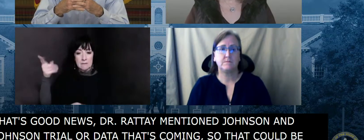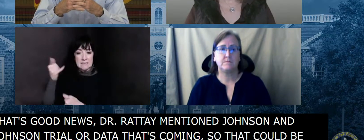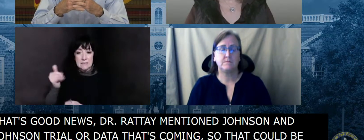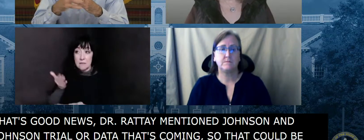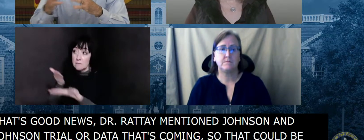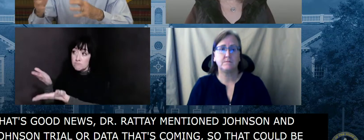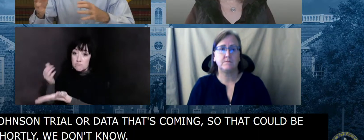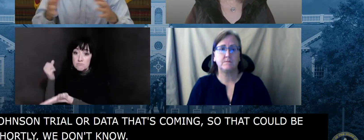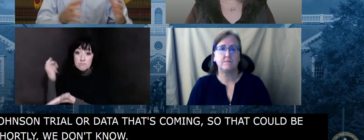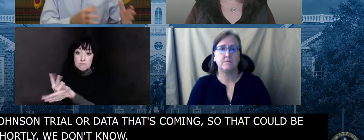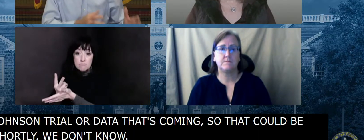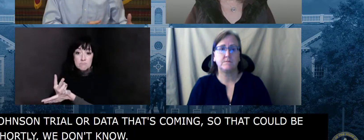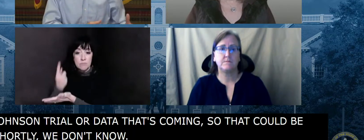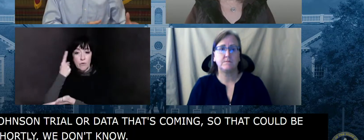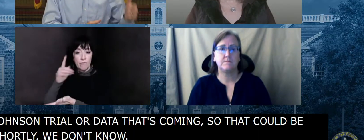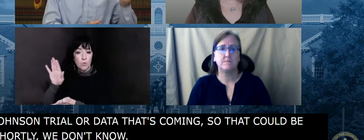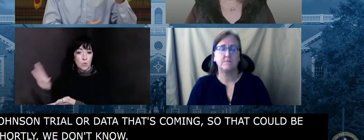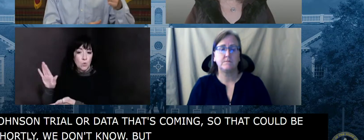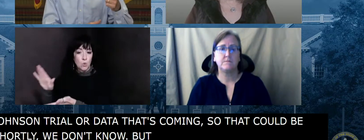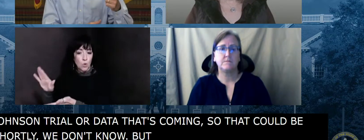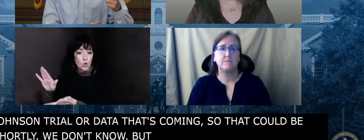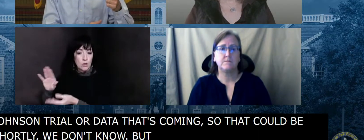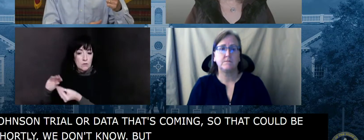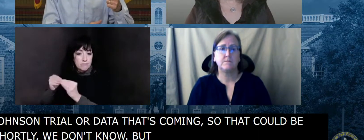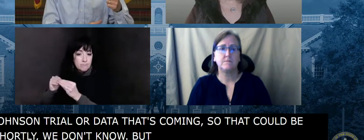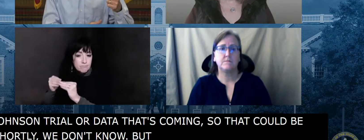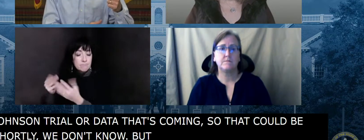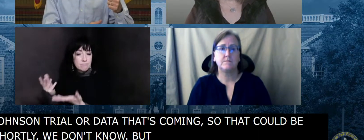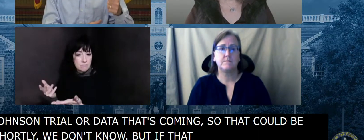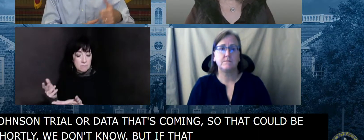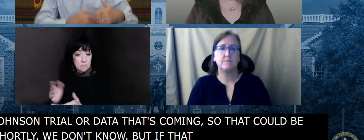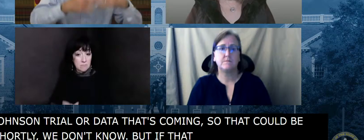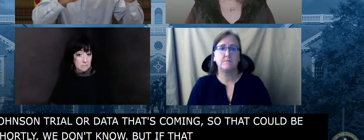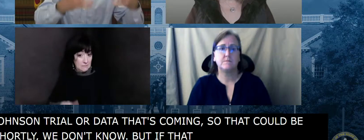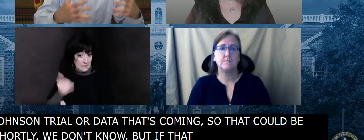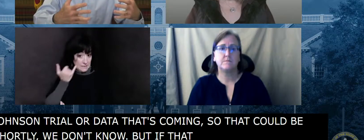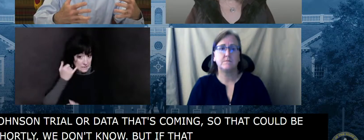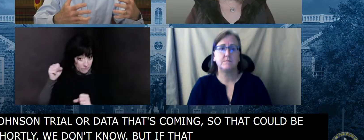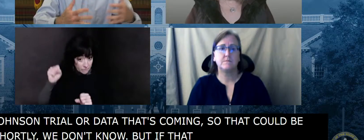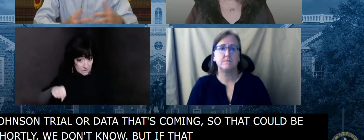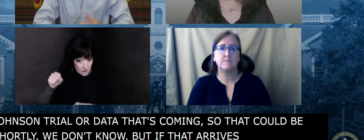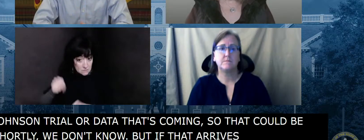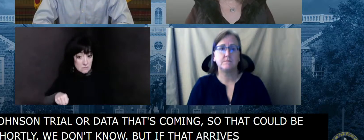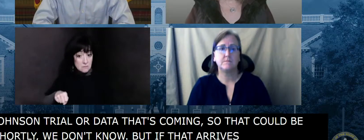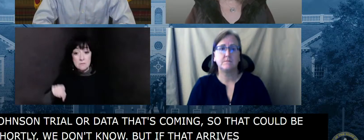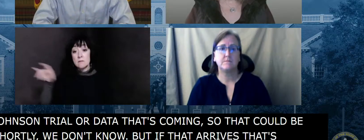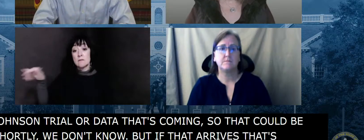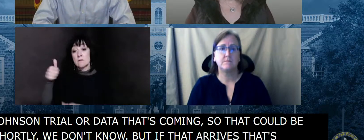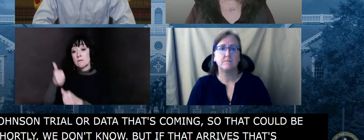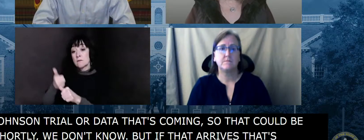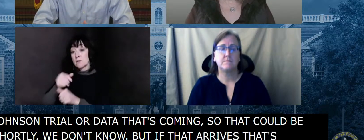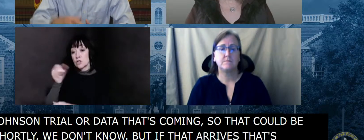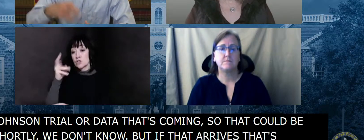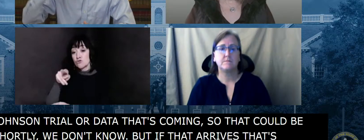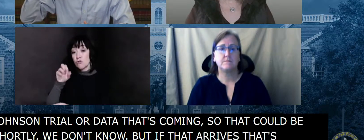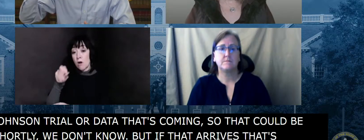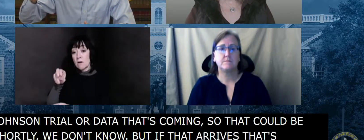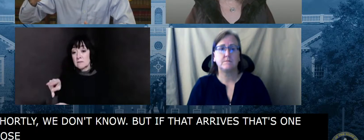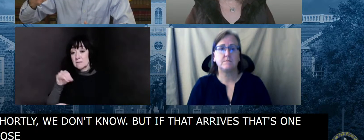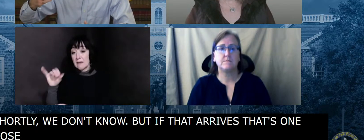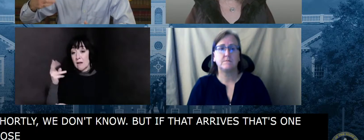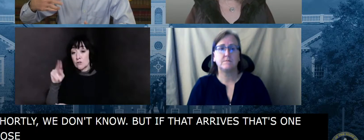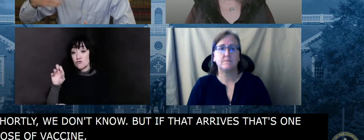But if that arrives, that's a one dose of vaccine. We'll add more vaccines to the mix. And so we need